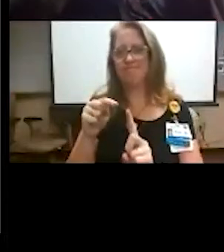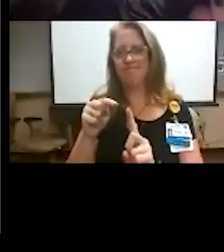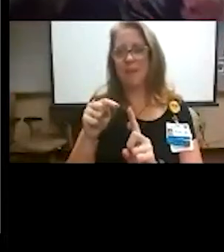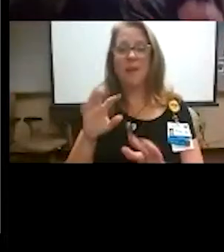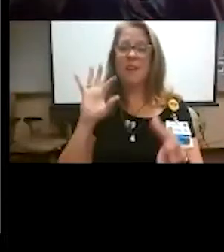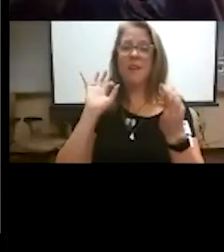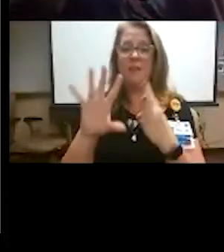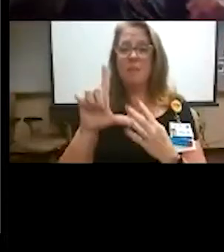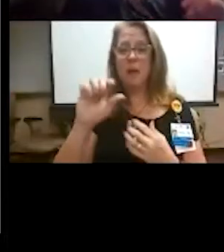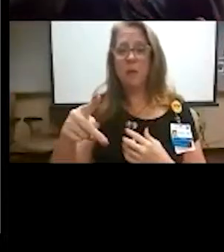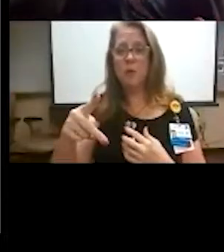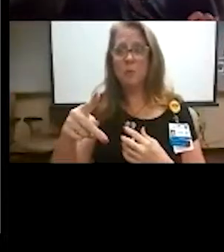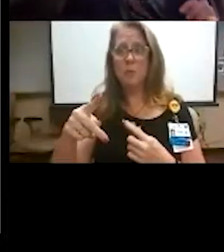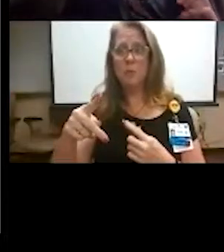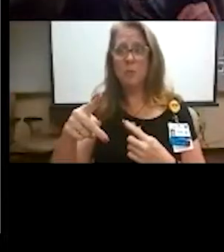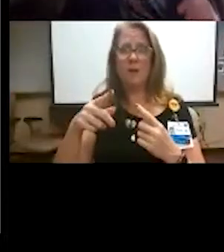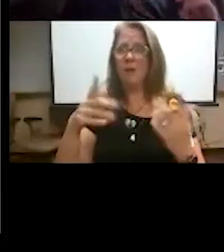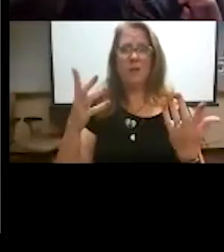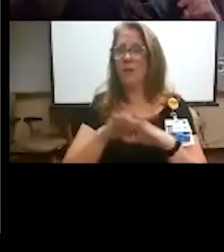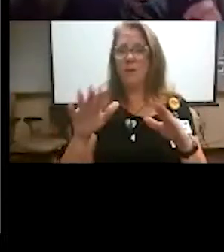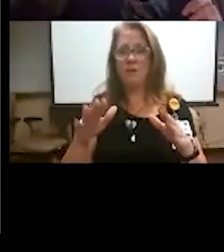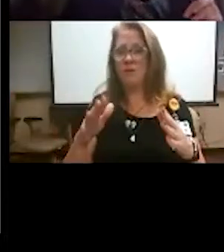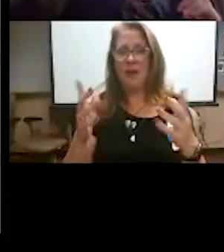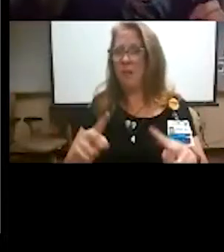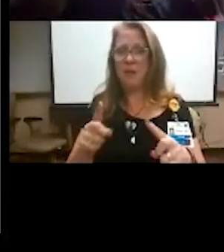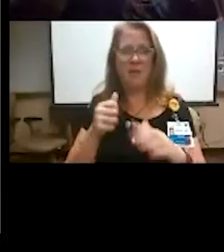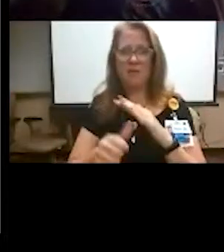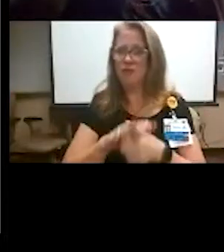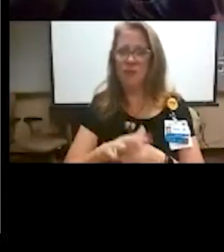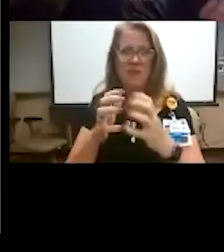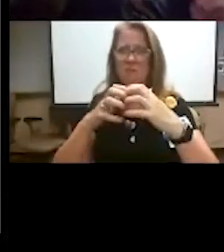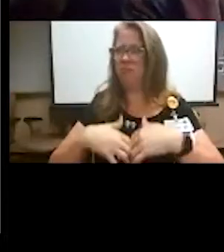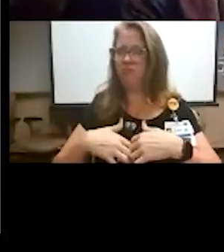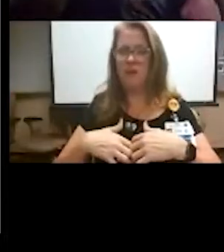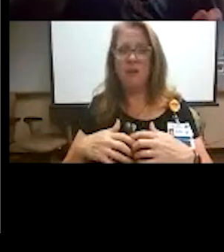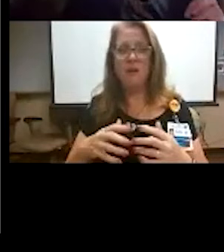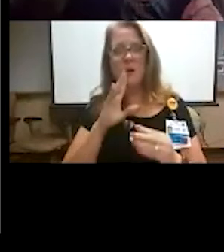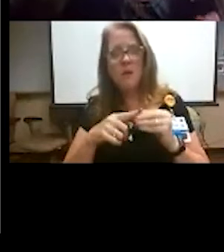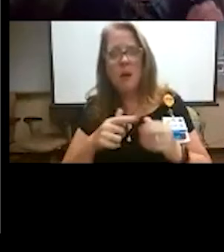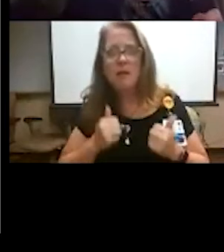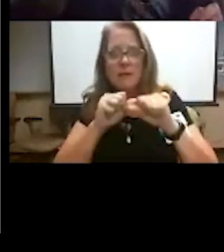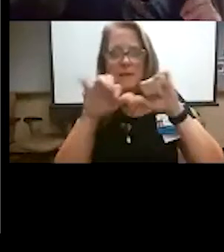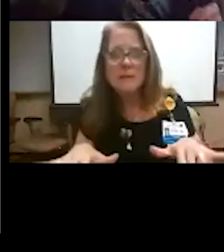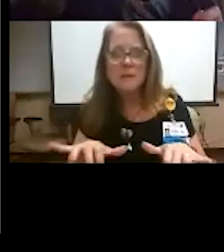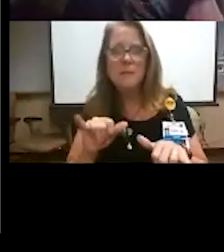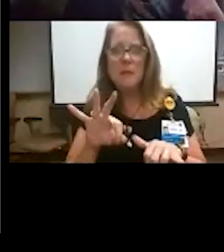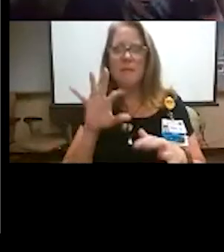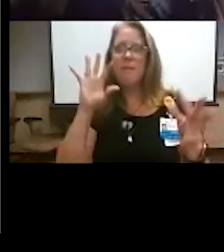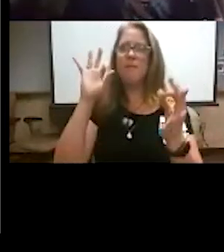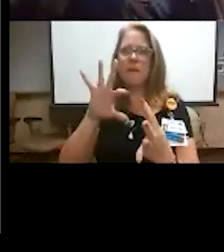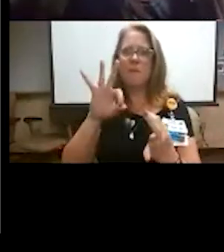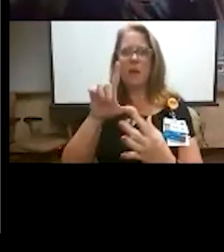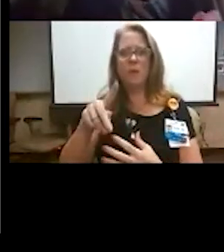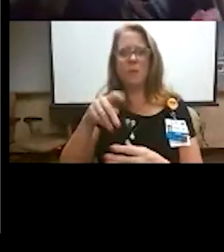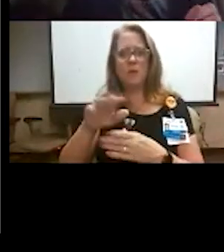Feedback loops under stress break. Now remember, talking about a living system. If the feedback loops in your body